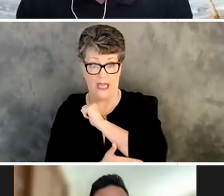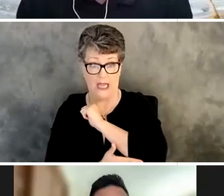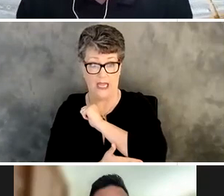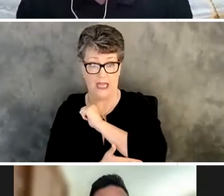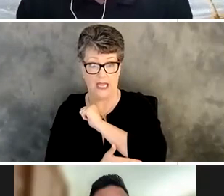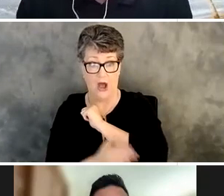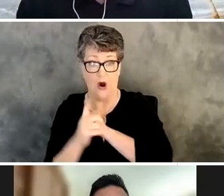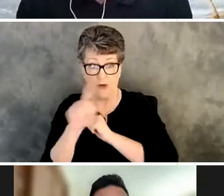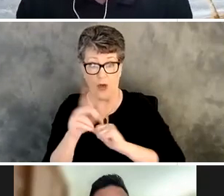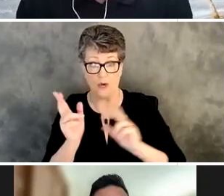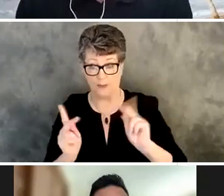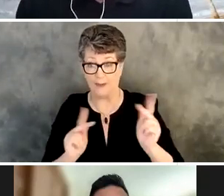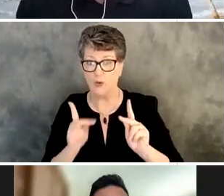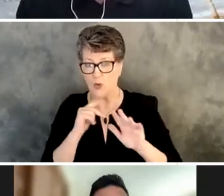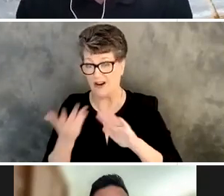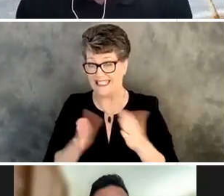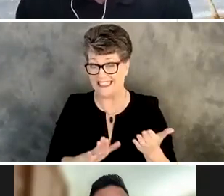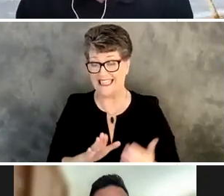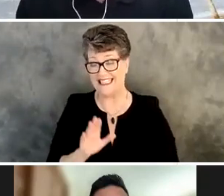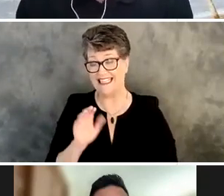For those who are deceased,